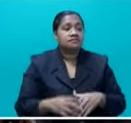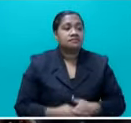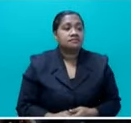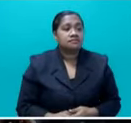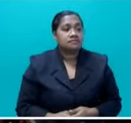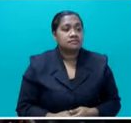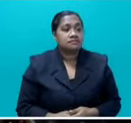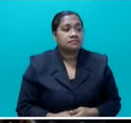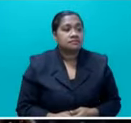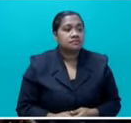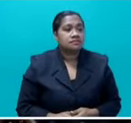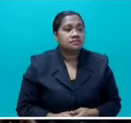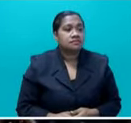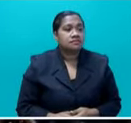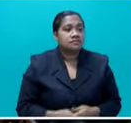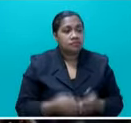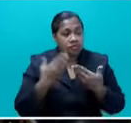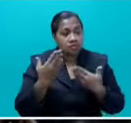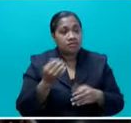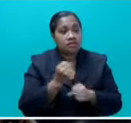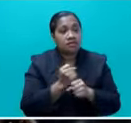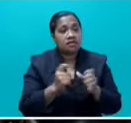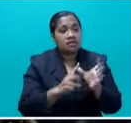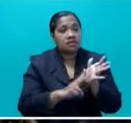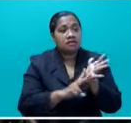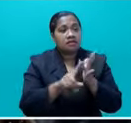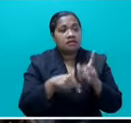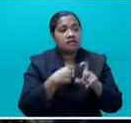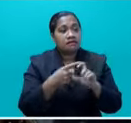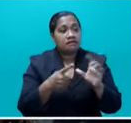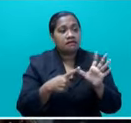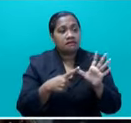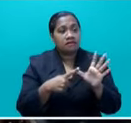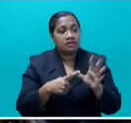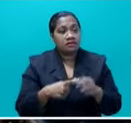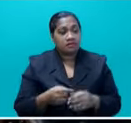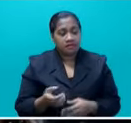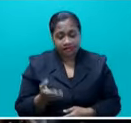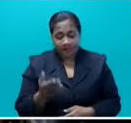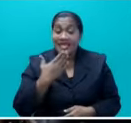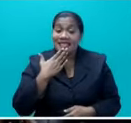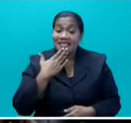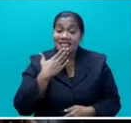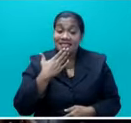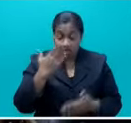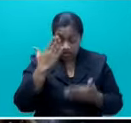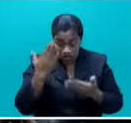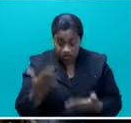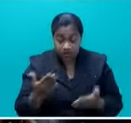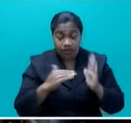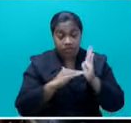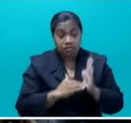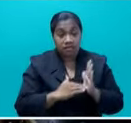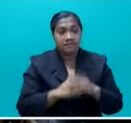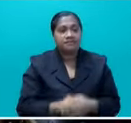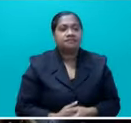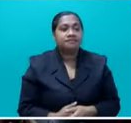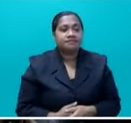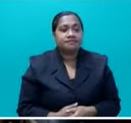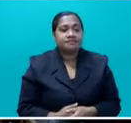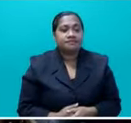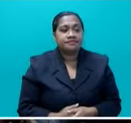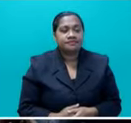Honorable Ngalwoka, I'll let you take the floor. Thank you, Honorable Chair. Let me just correct what